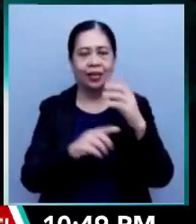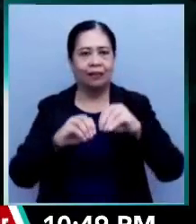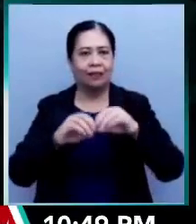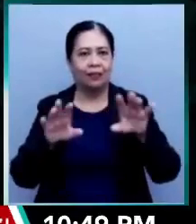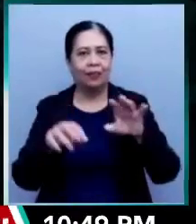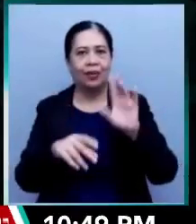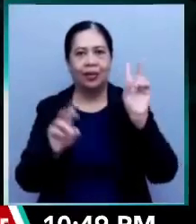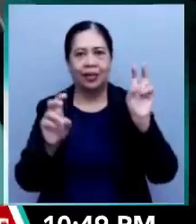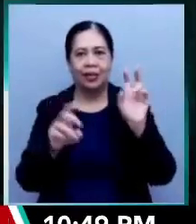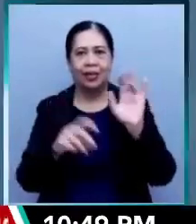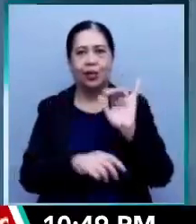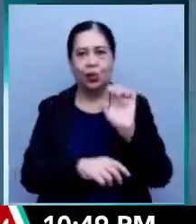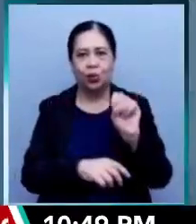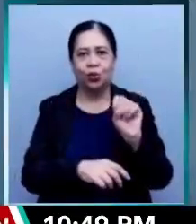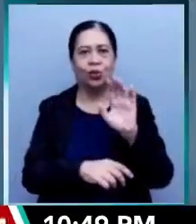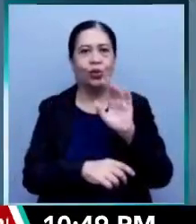Truly.